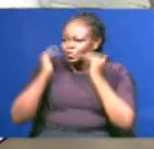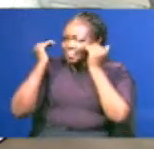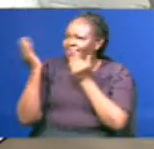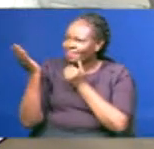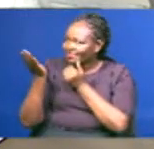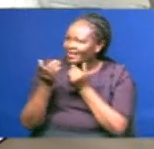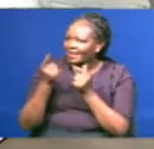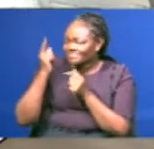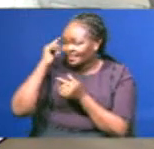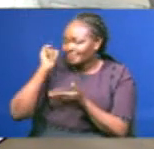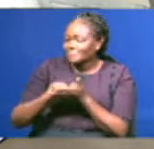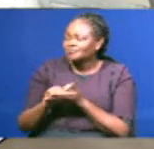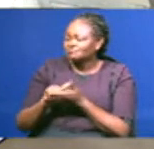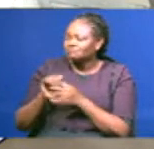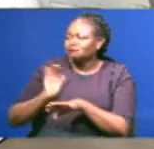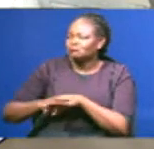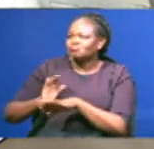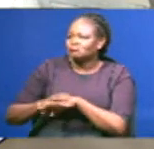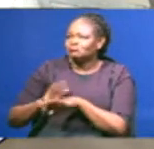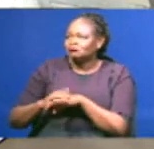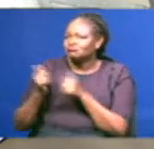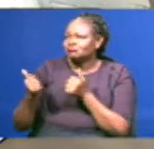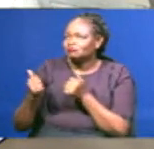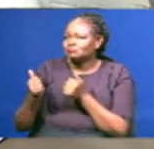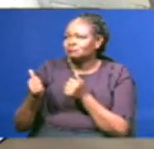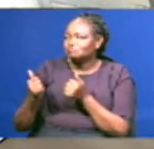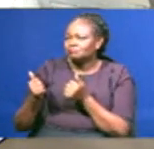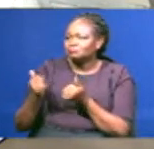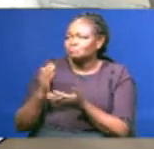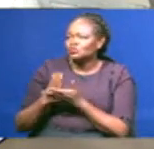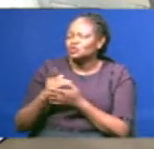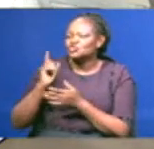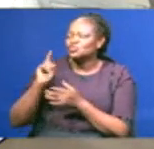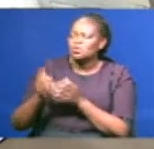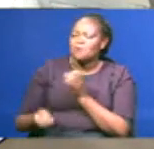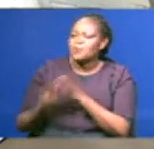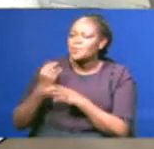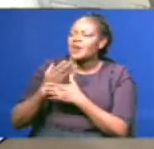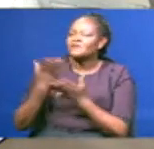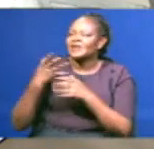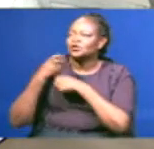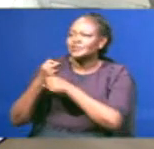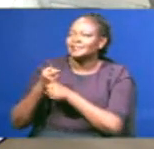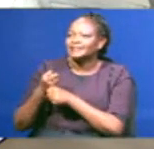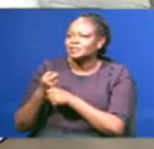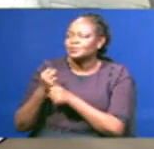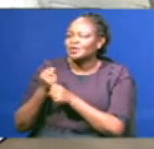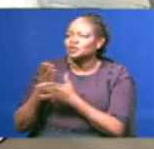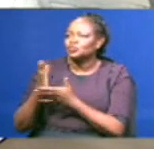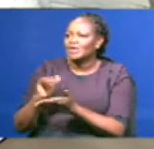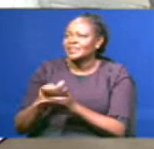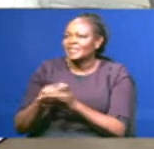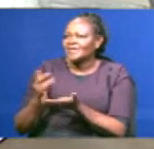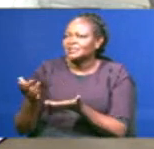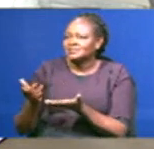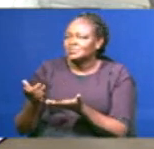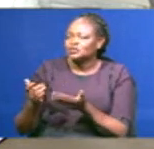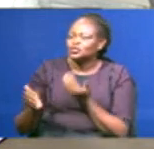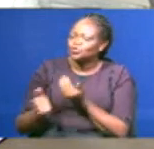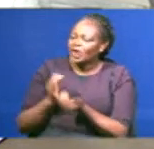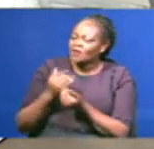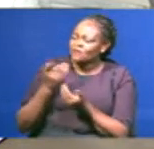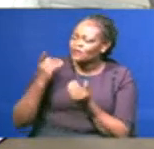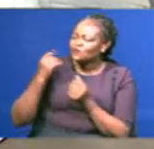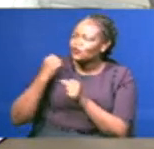think that's the way to go. It should be set up actually in every organization. To ensure that, you know, department. You take care of your